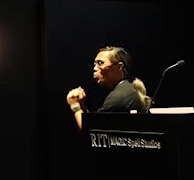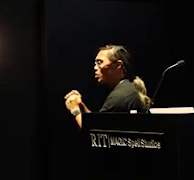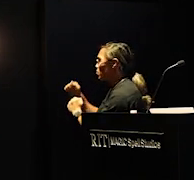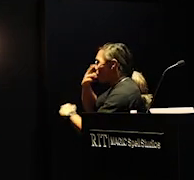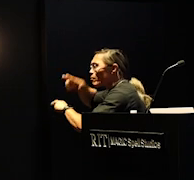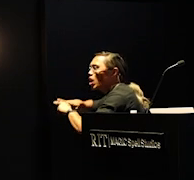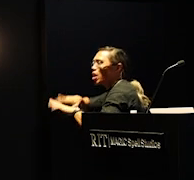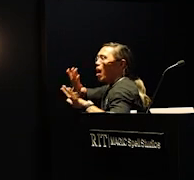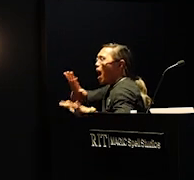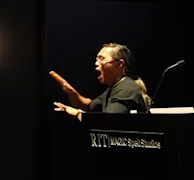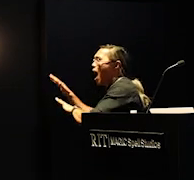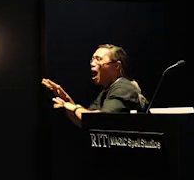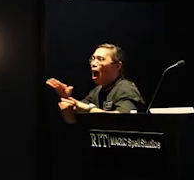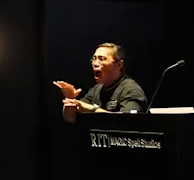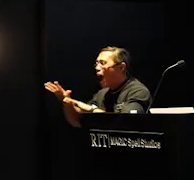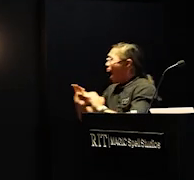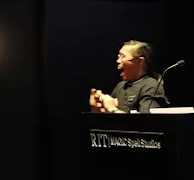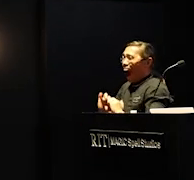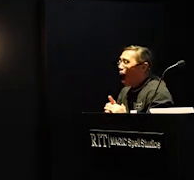Who teaches it? How do you design through it?